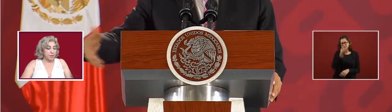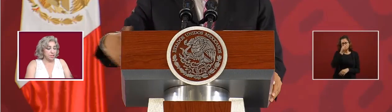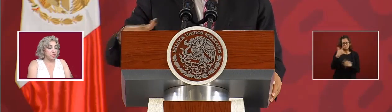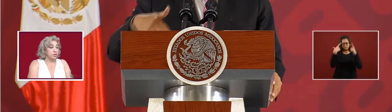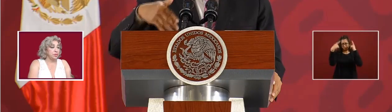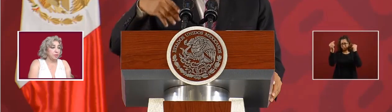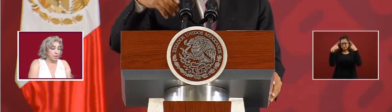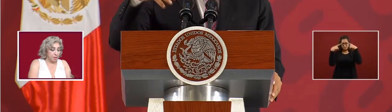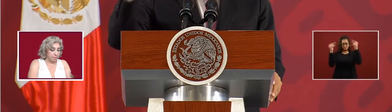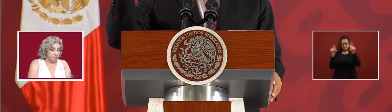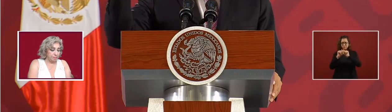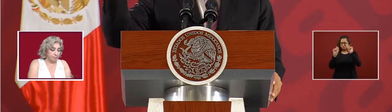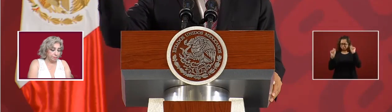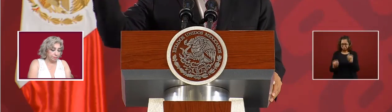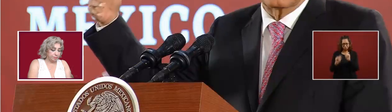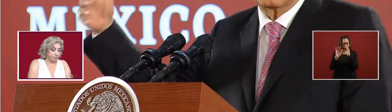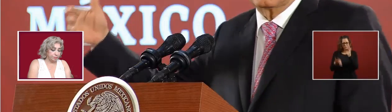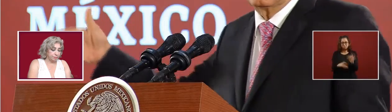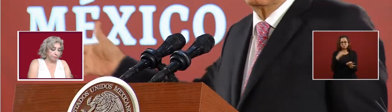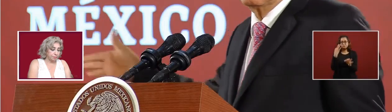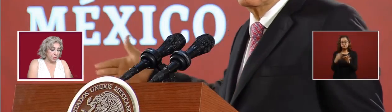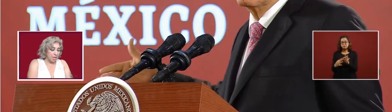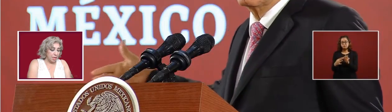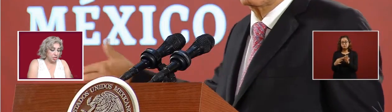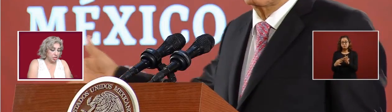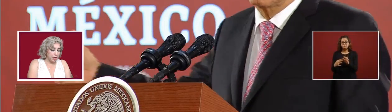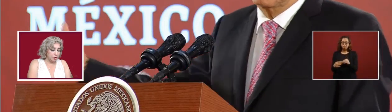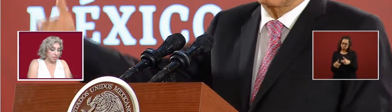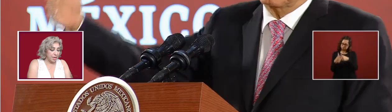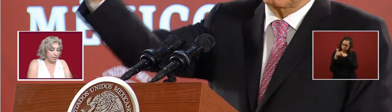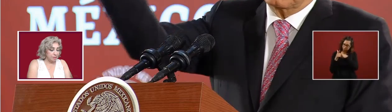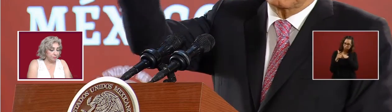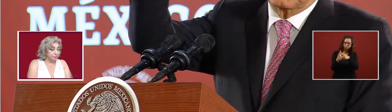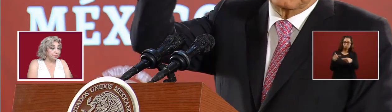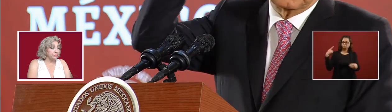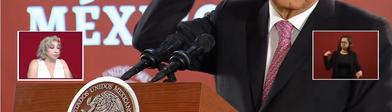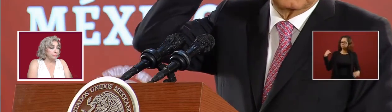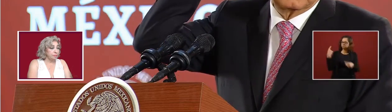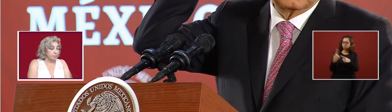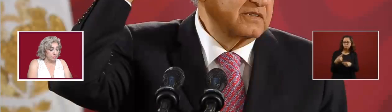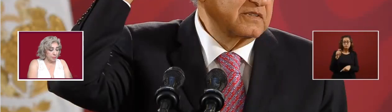and she was about to, and she got her title,